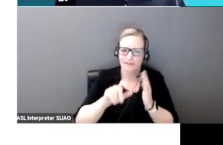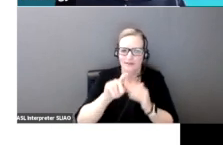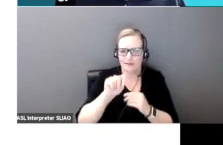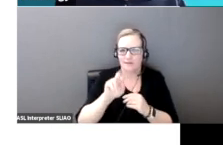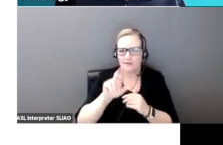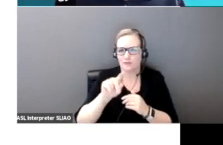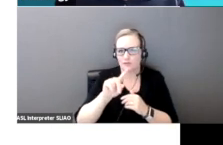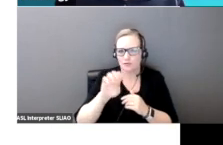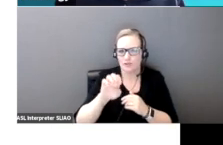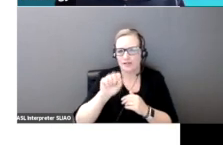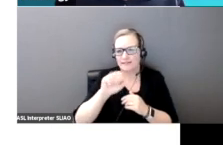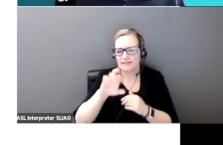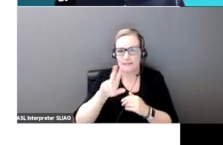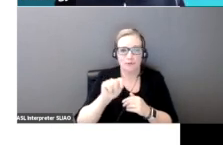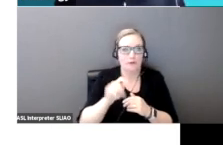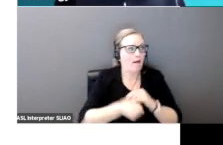accidentally.